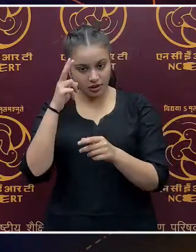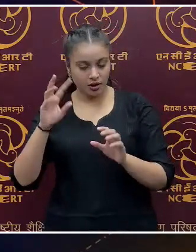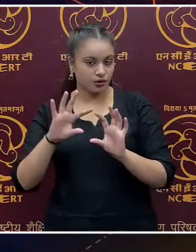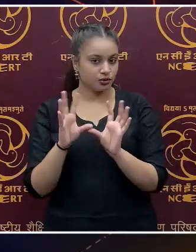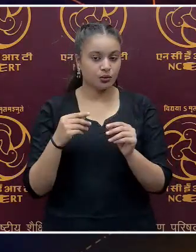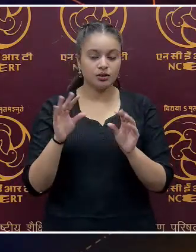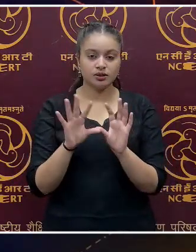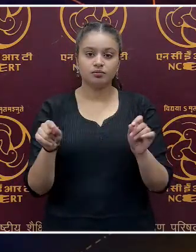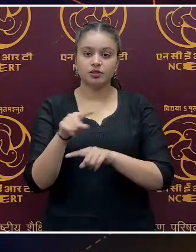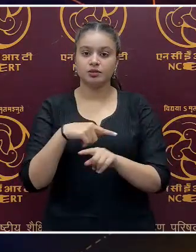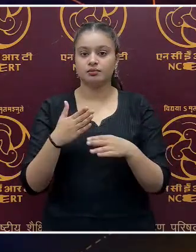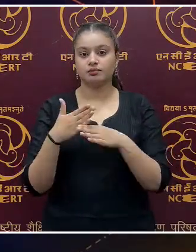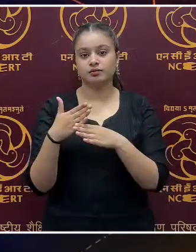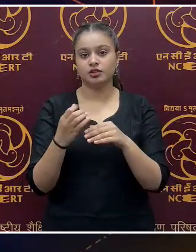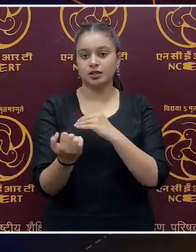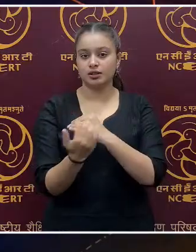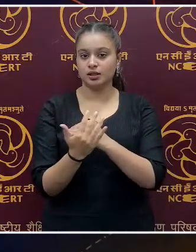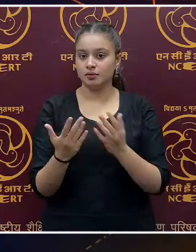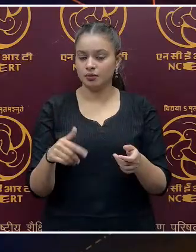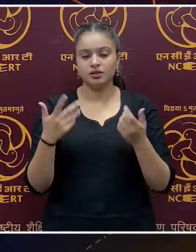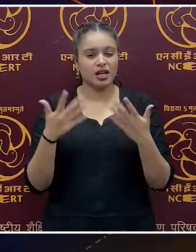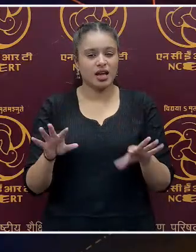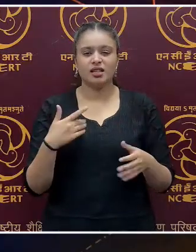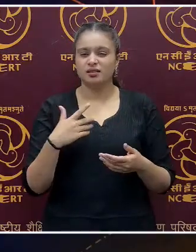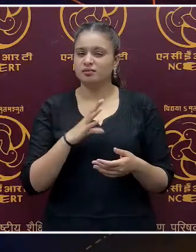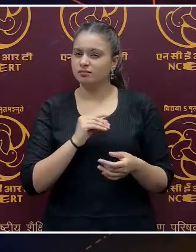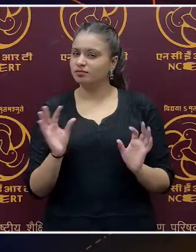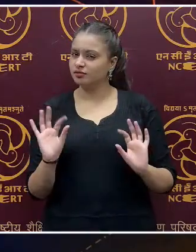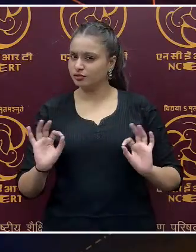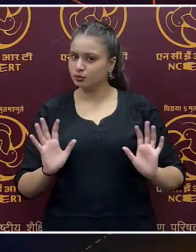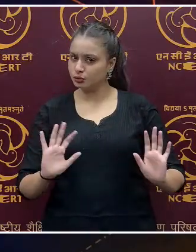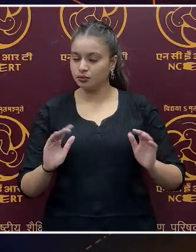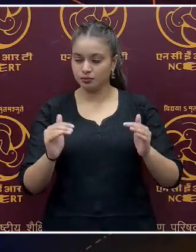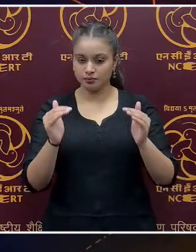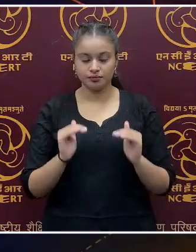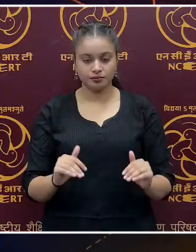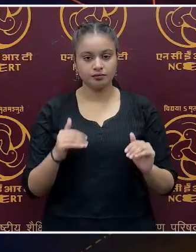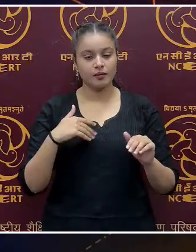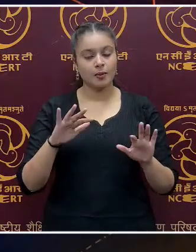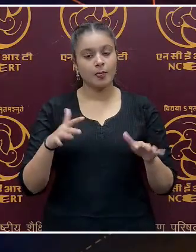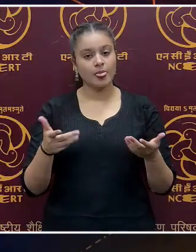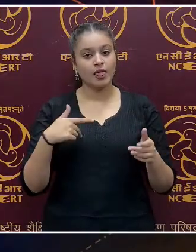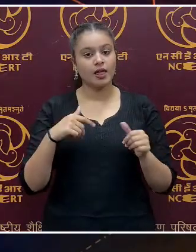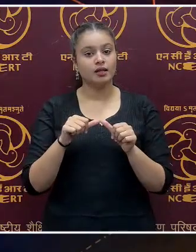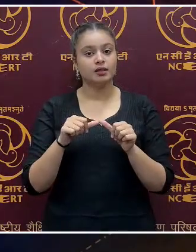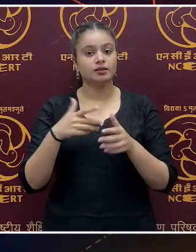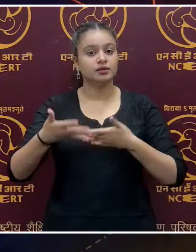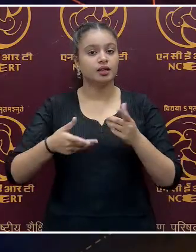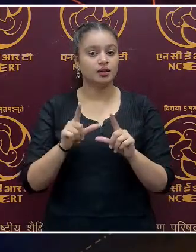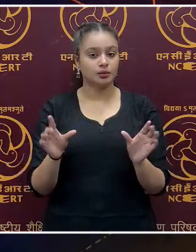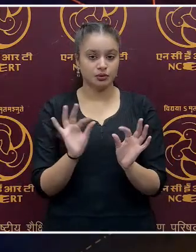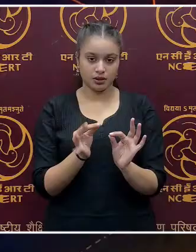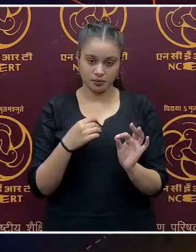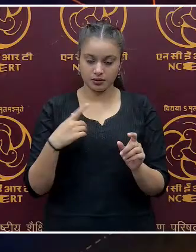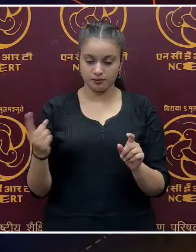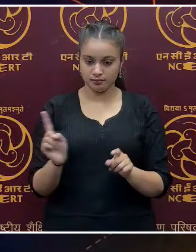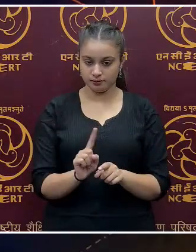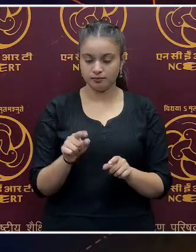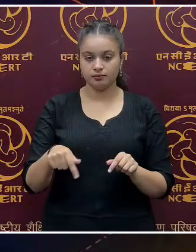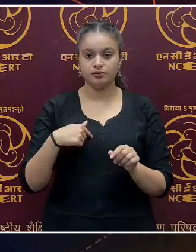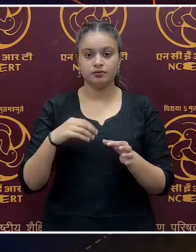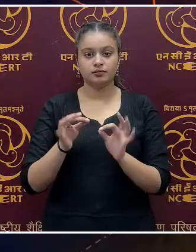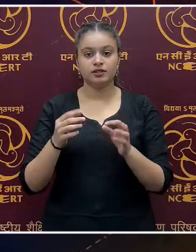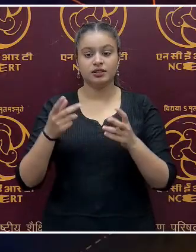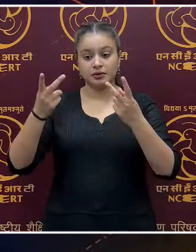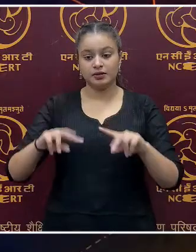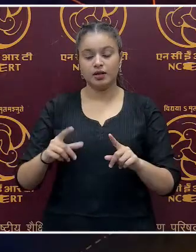simply share them with us without any hesitation. Well, we have a sign language interpreter, and she'll be interpreting